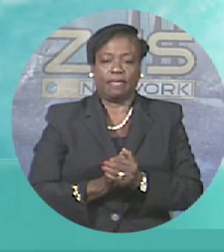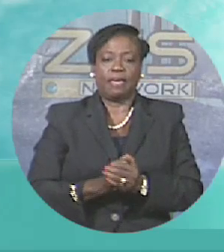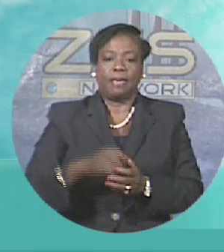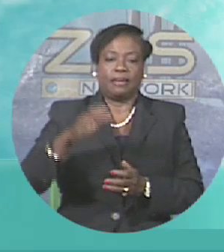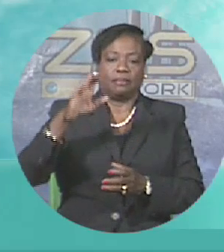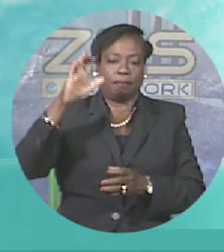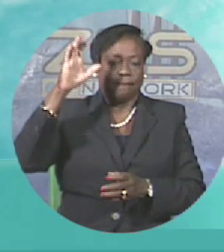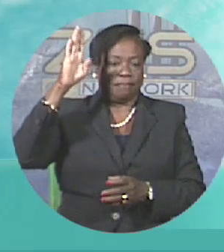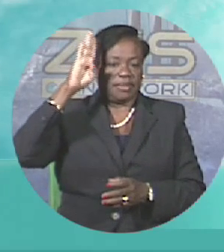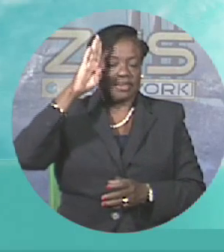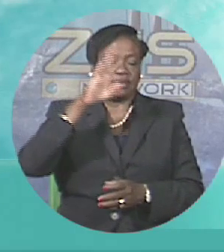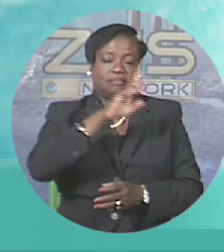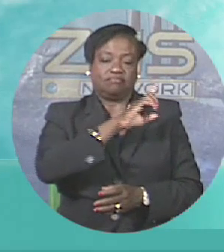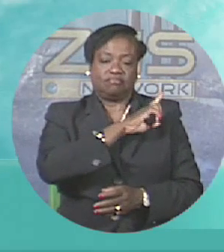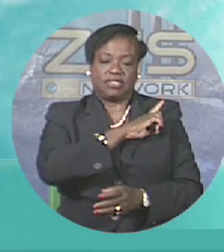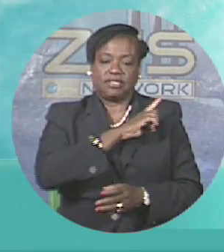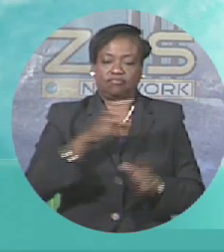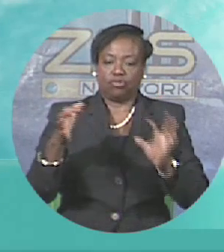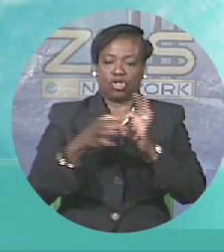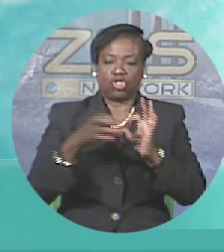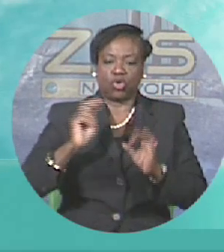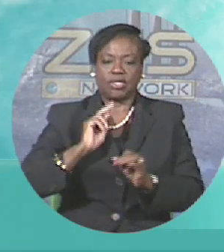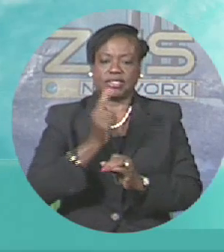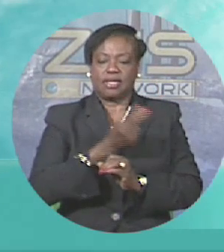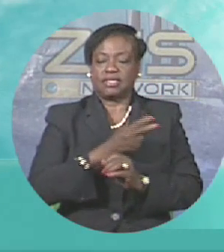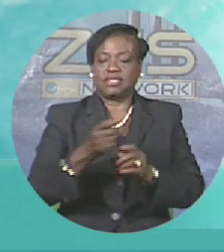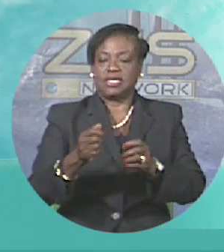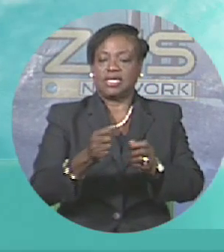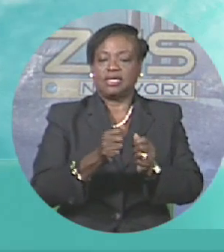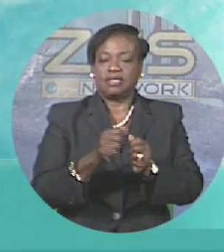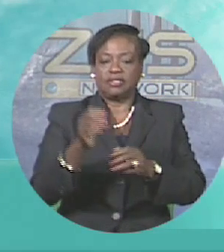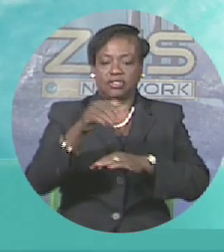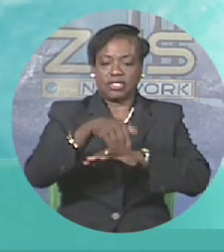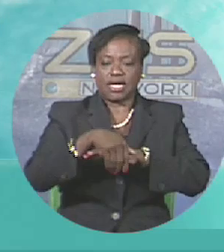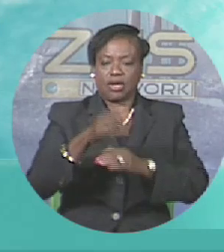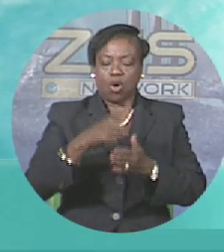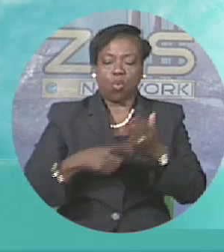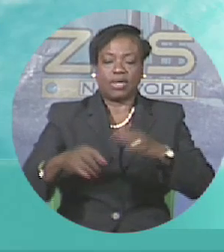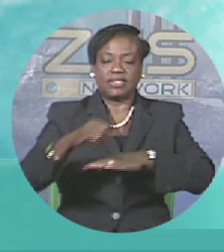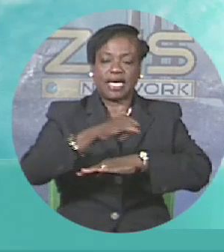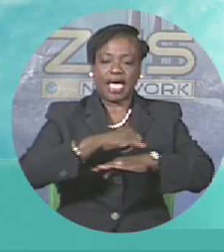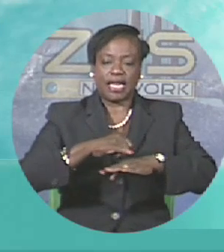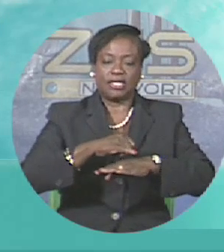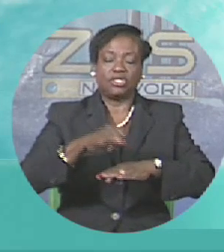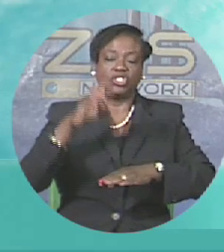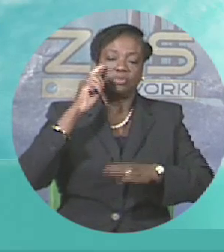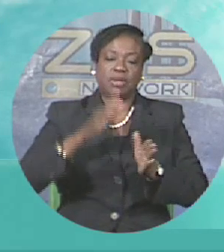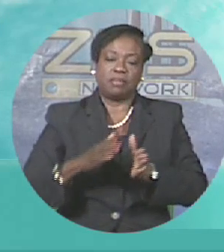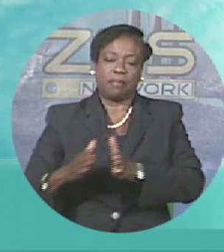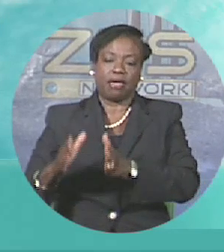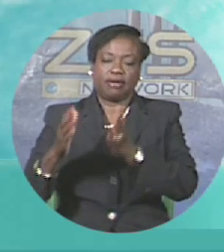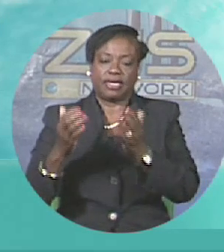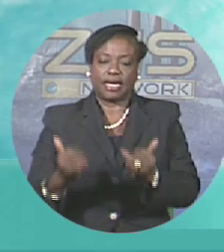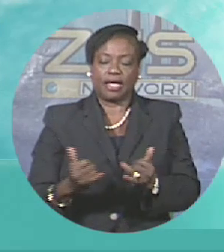Dean joins us live in studio tonight. And Basil, which island needs to be getting ready right now for Irma's potential landfall?